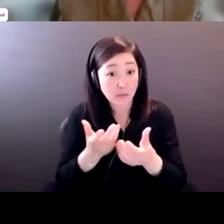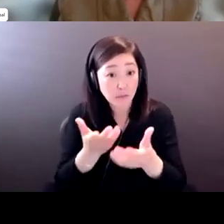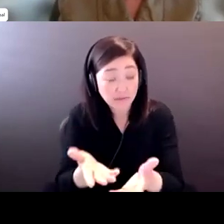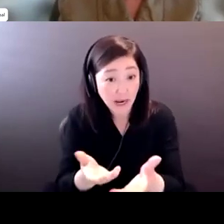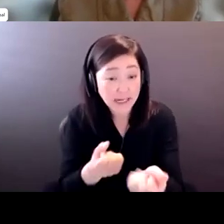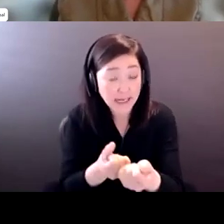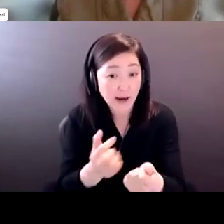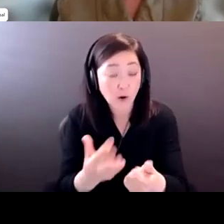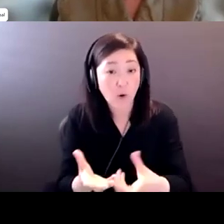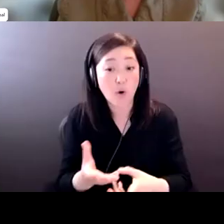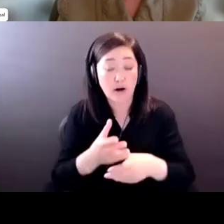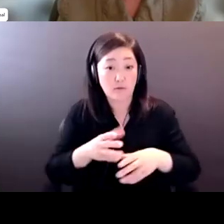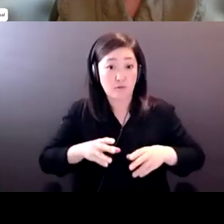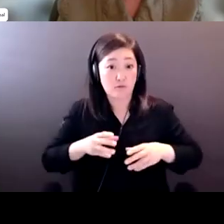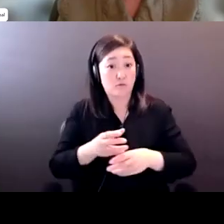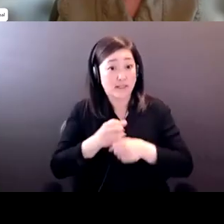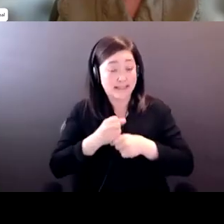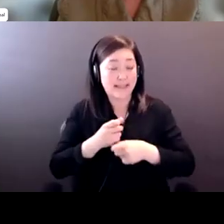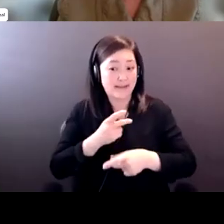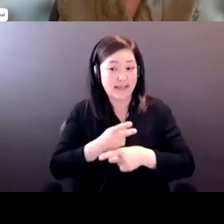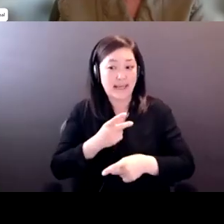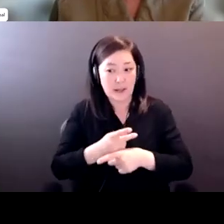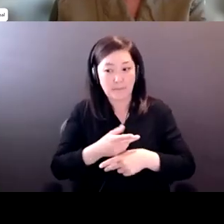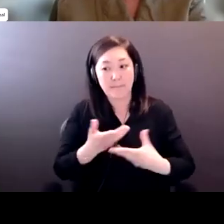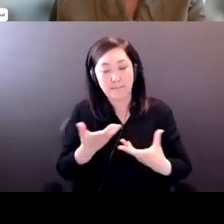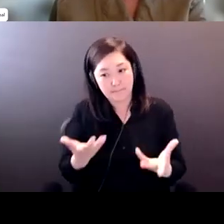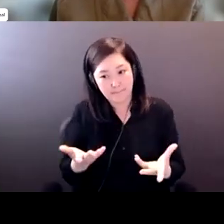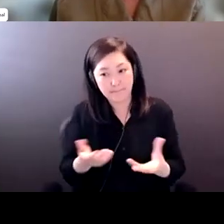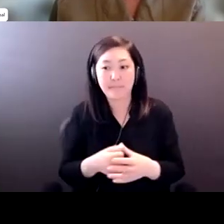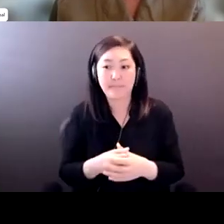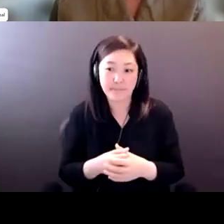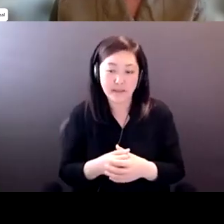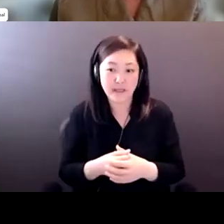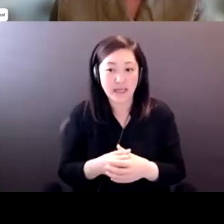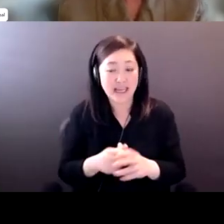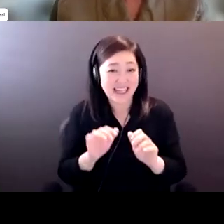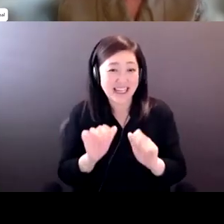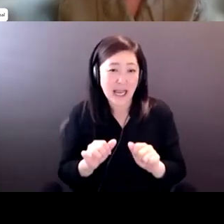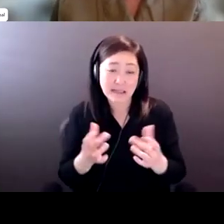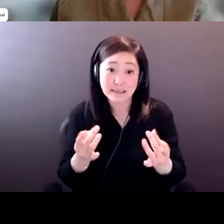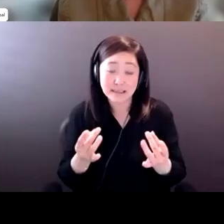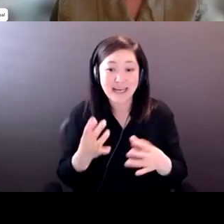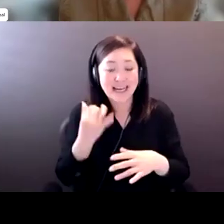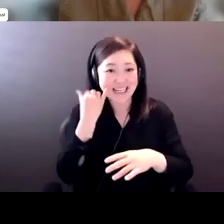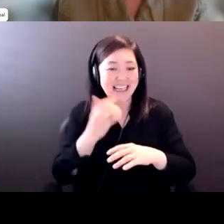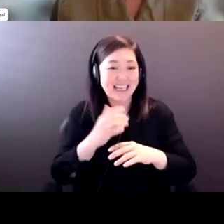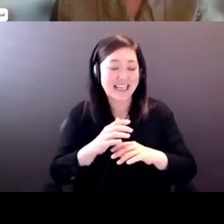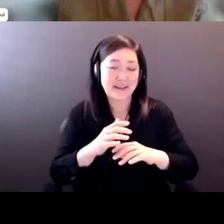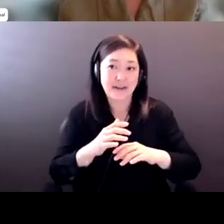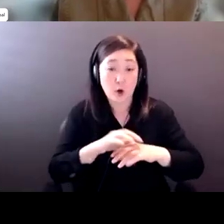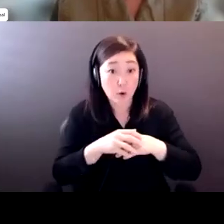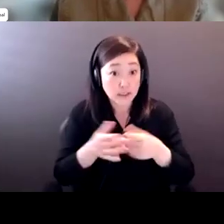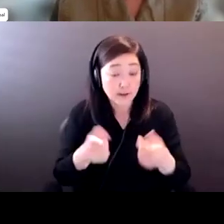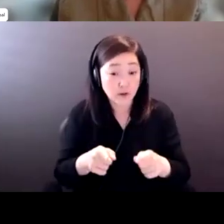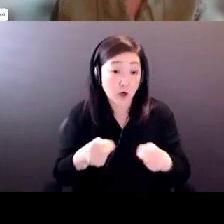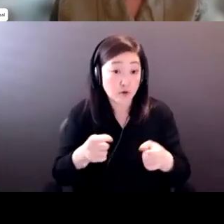become necessary. And these situations might create conditions where coercive control becomes harder to identify.